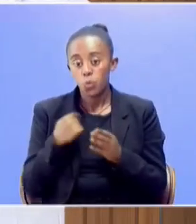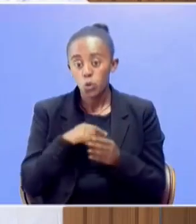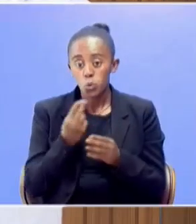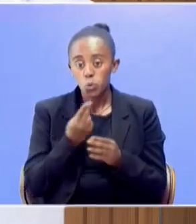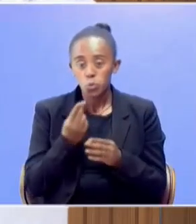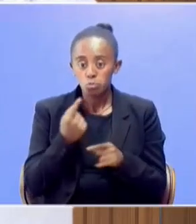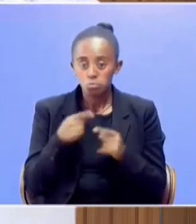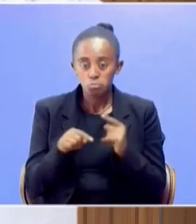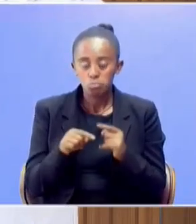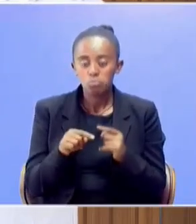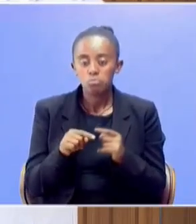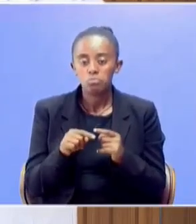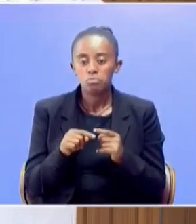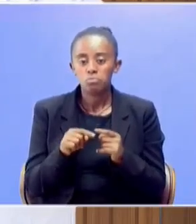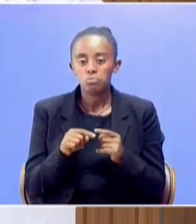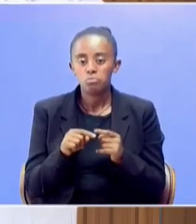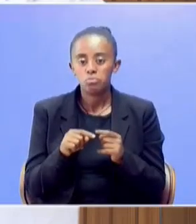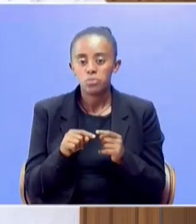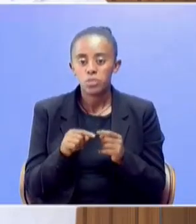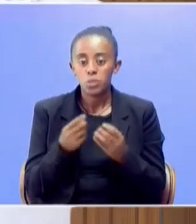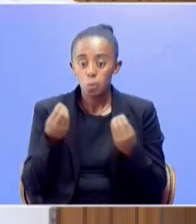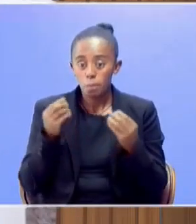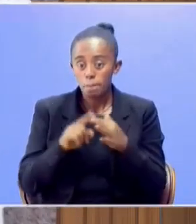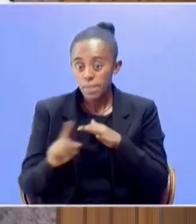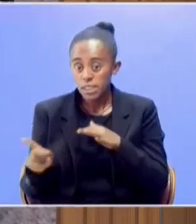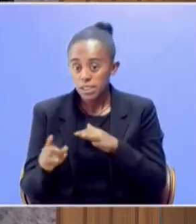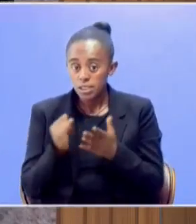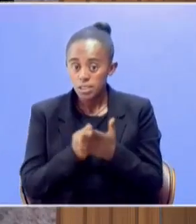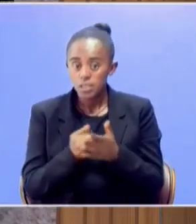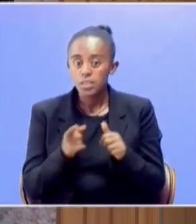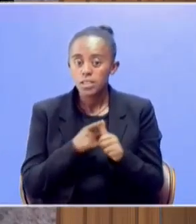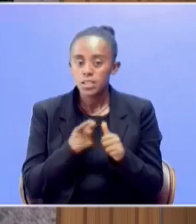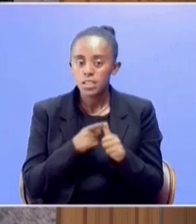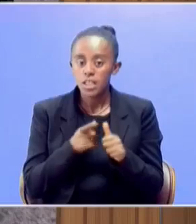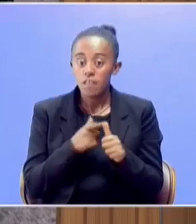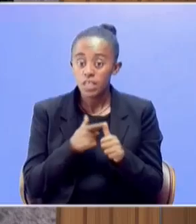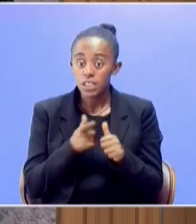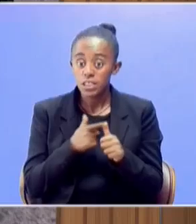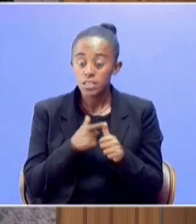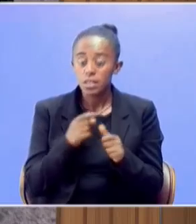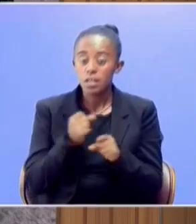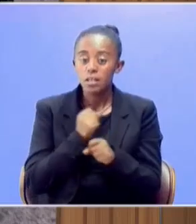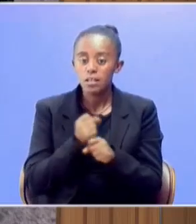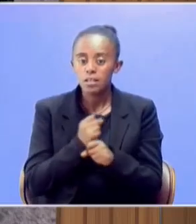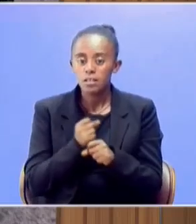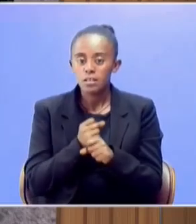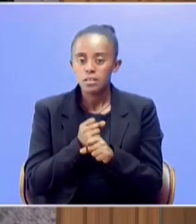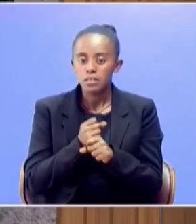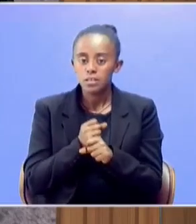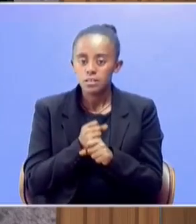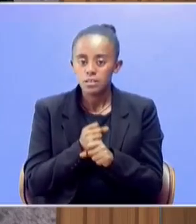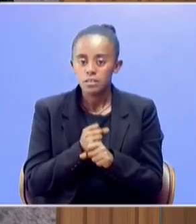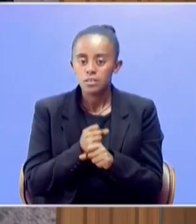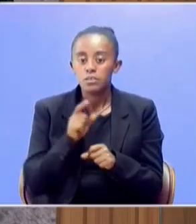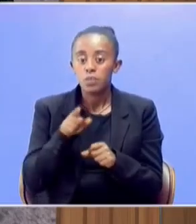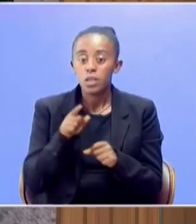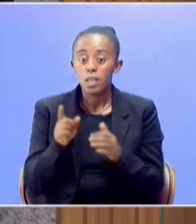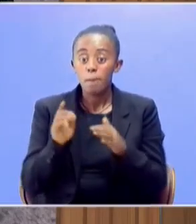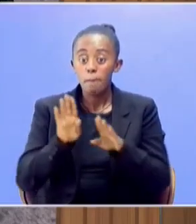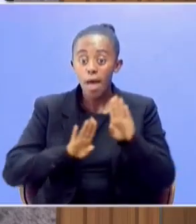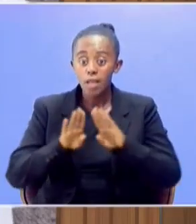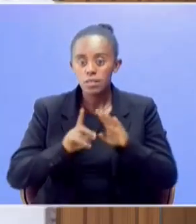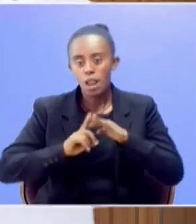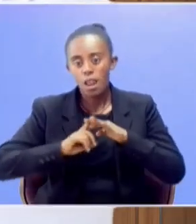couldn't get the bus, that means you missed it. So this is the first action. The bus left before you arrive,